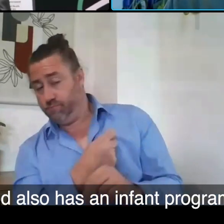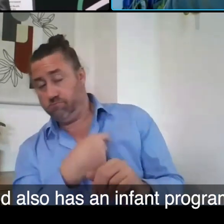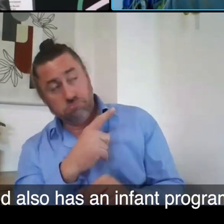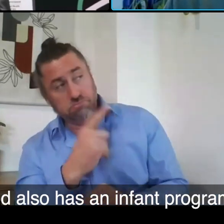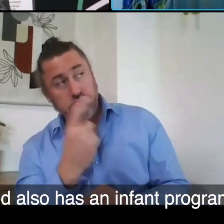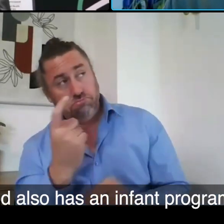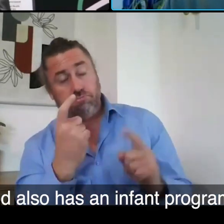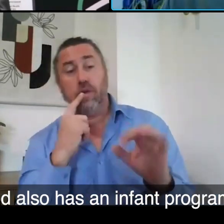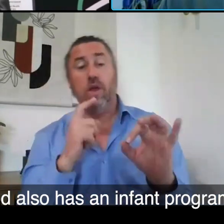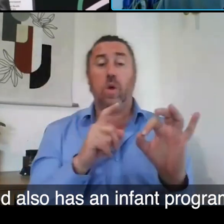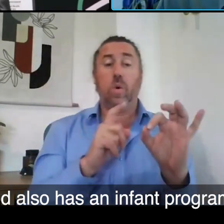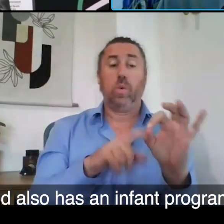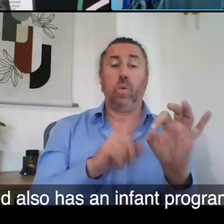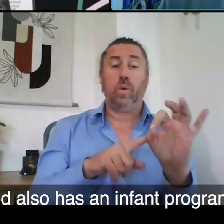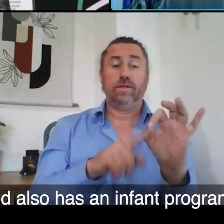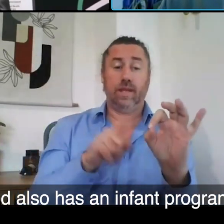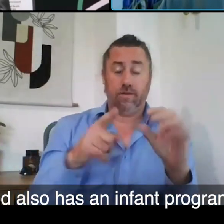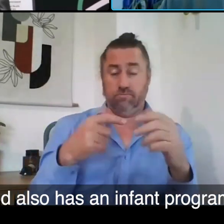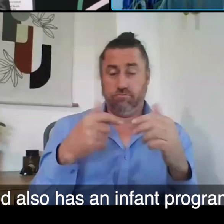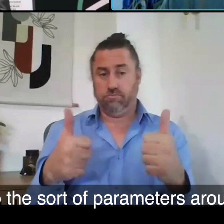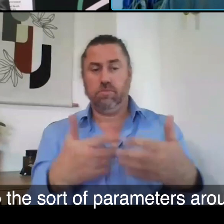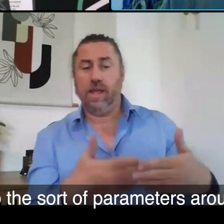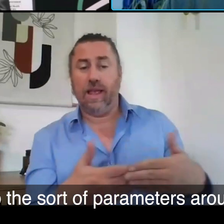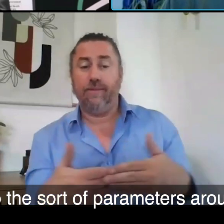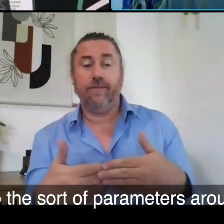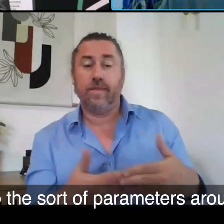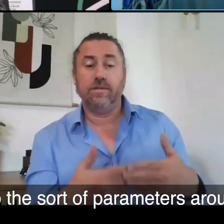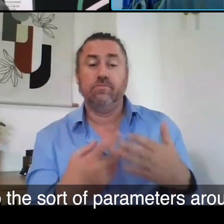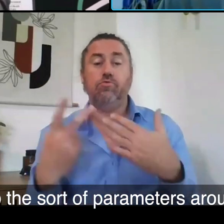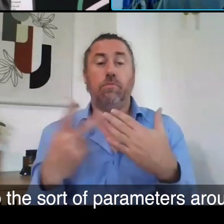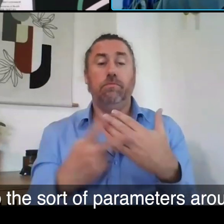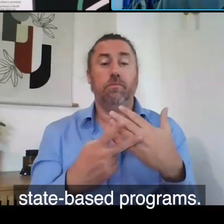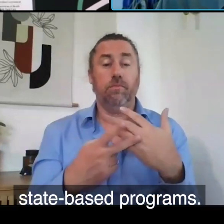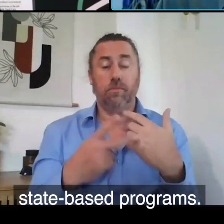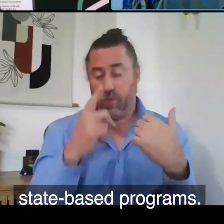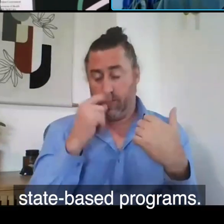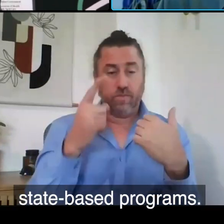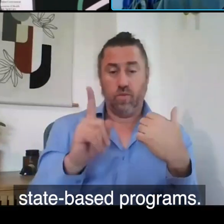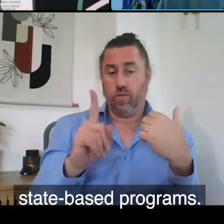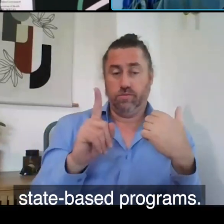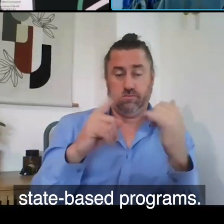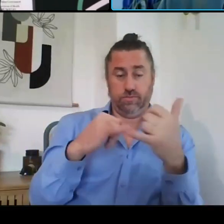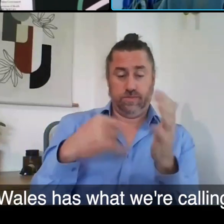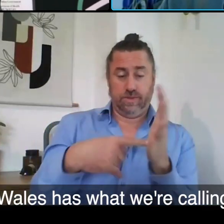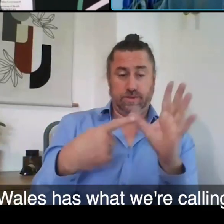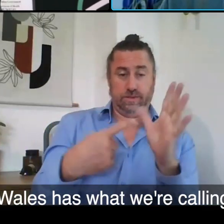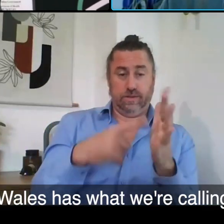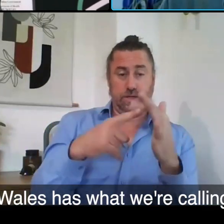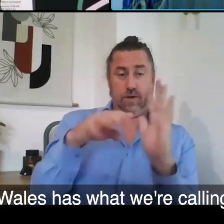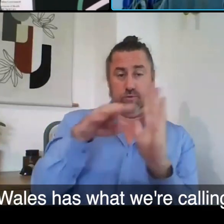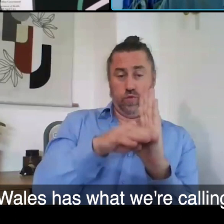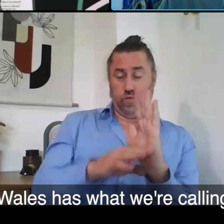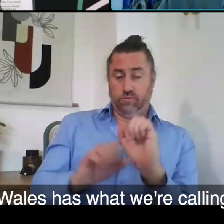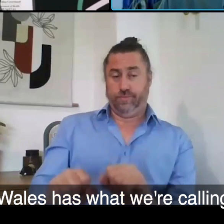Queensland also has an infant program and can look up the sort of parameters around the state-based programs. New South Wales